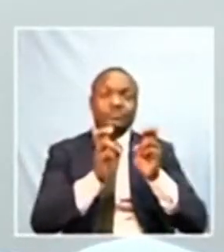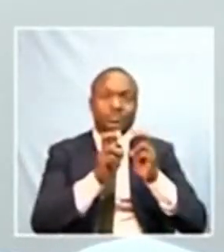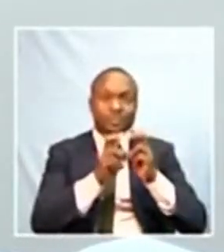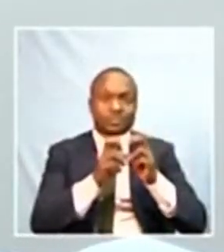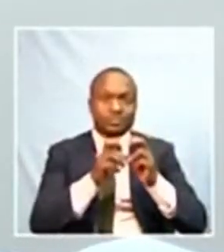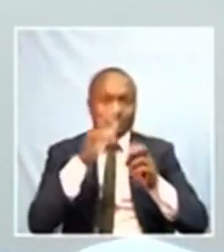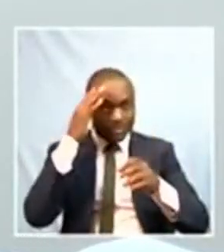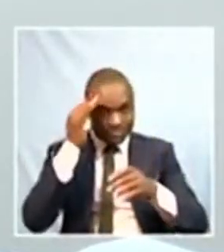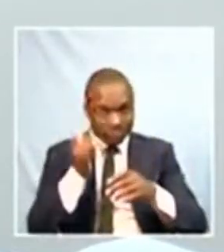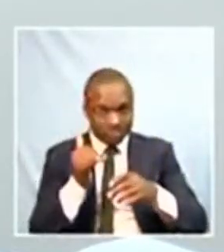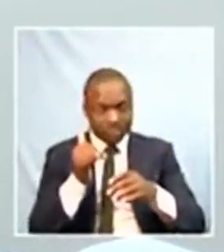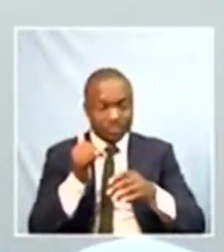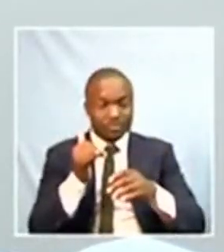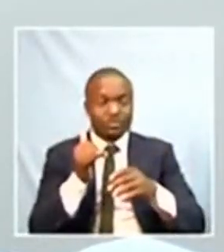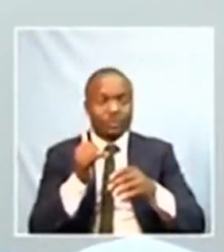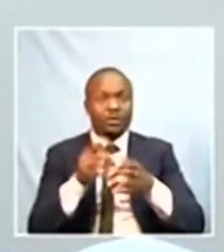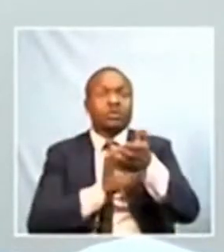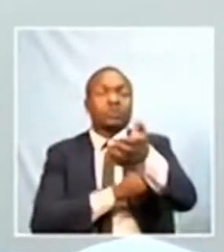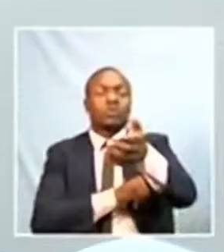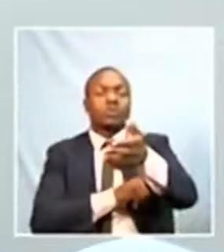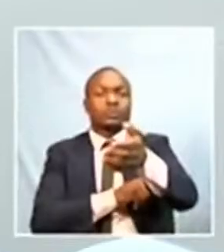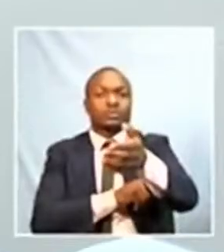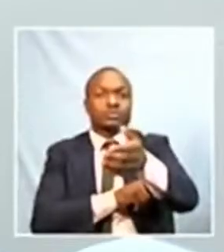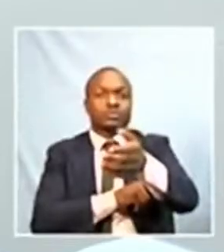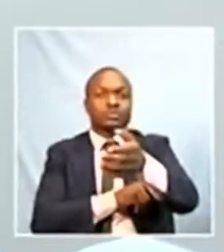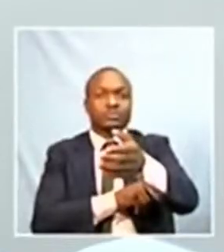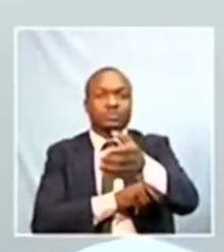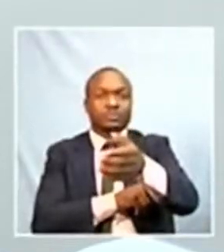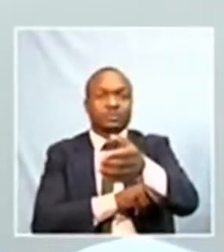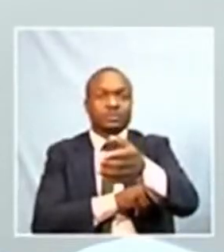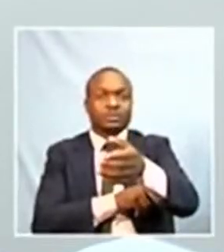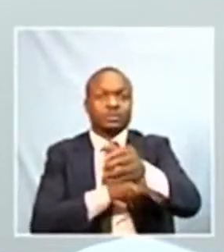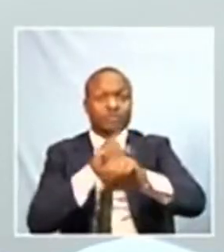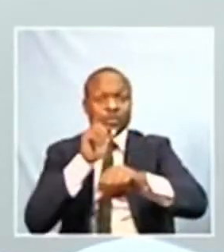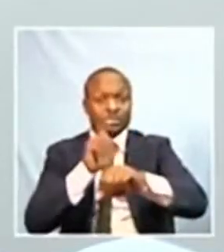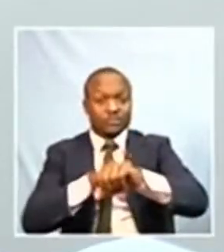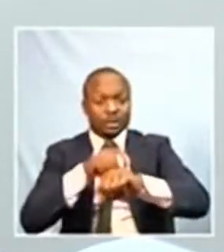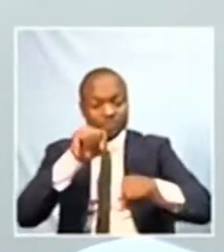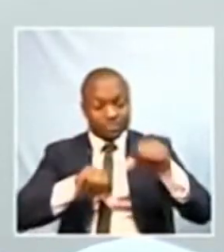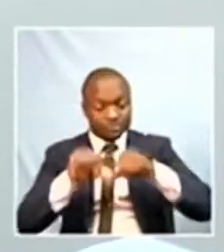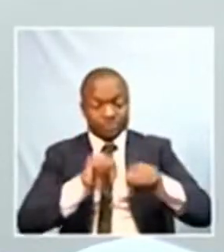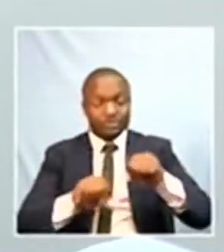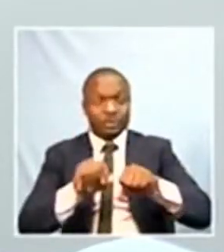Up to July, at the time of audit, this contract was still,